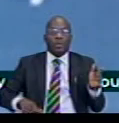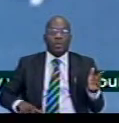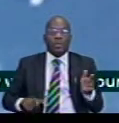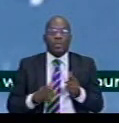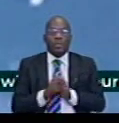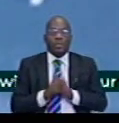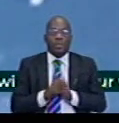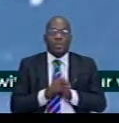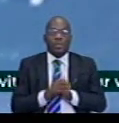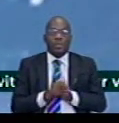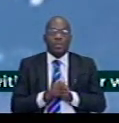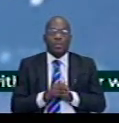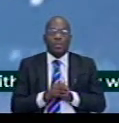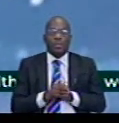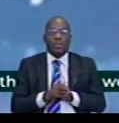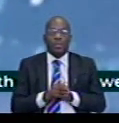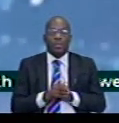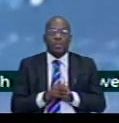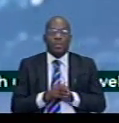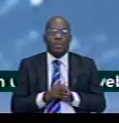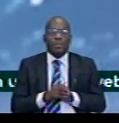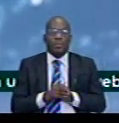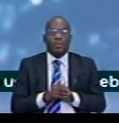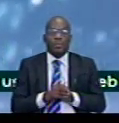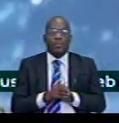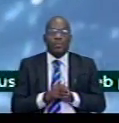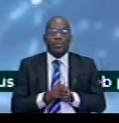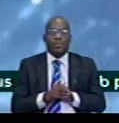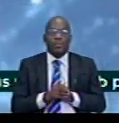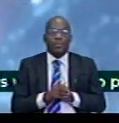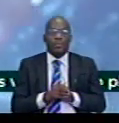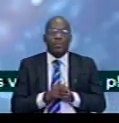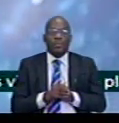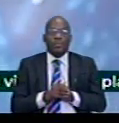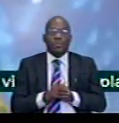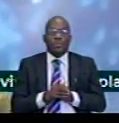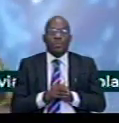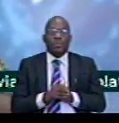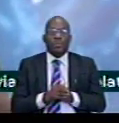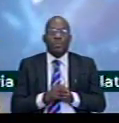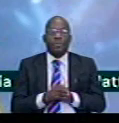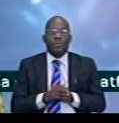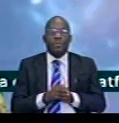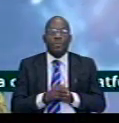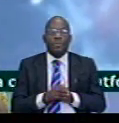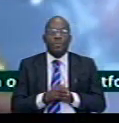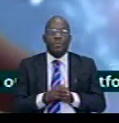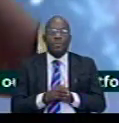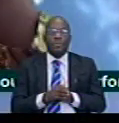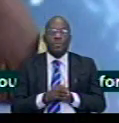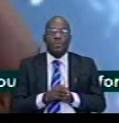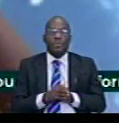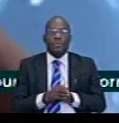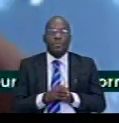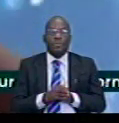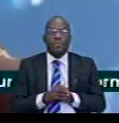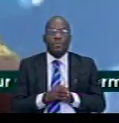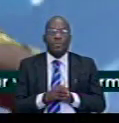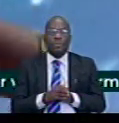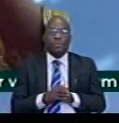the Lord. Praise the Lord. Ela bena ele wonu gan mi to disike ga ke mo disike